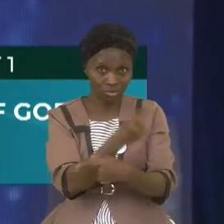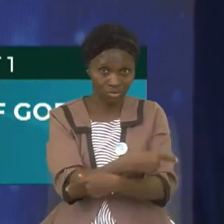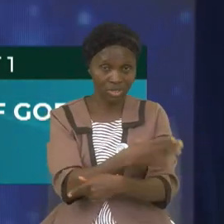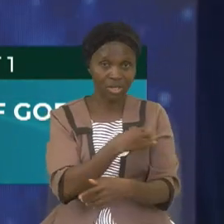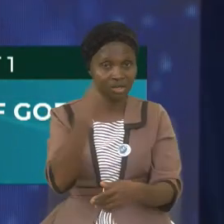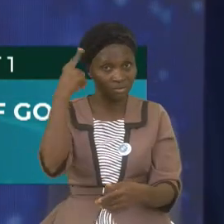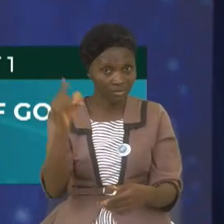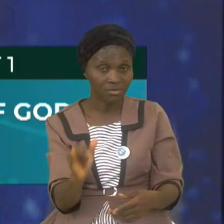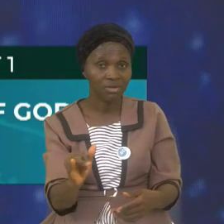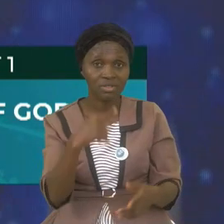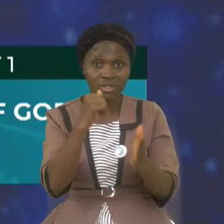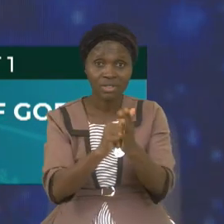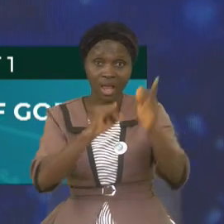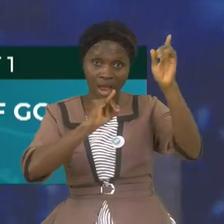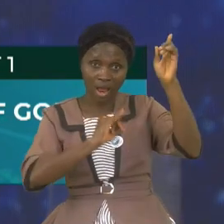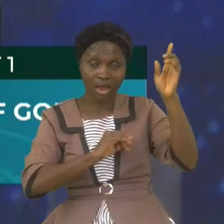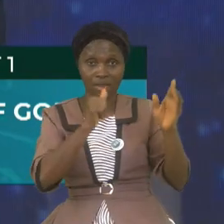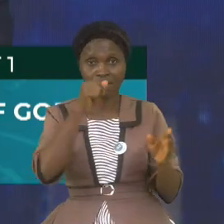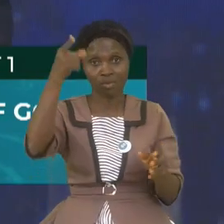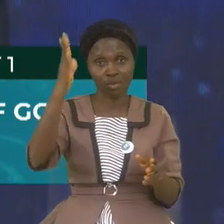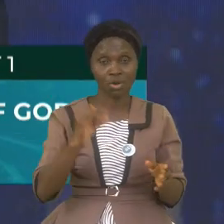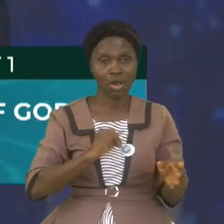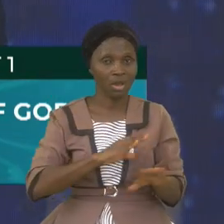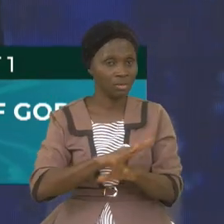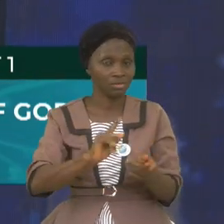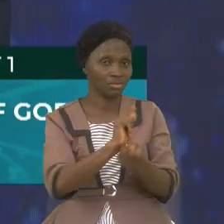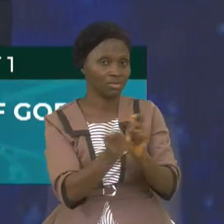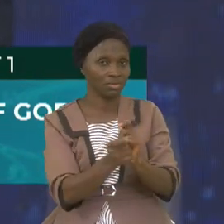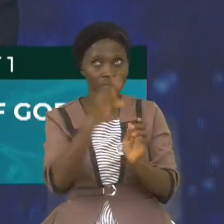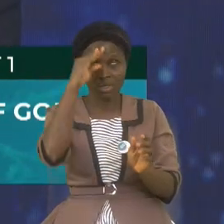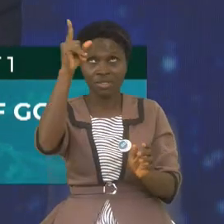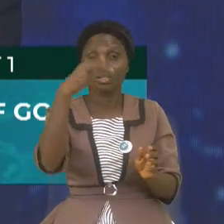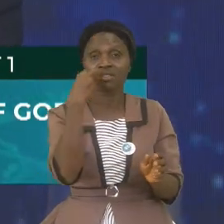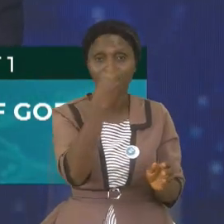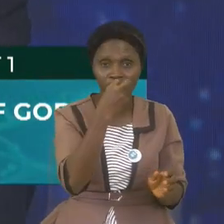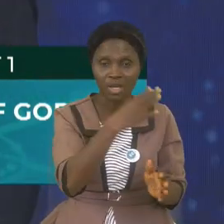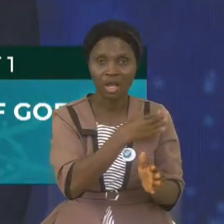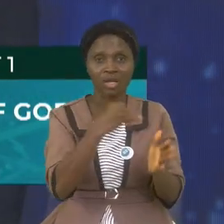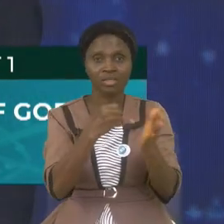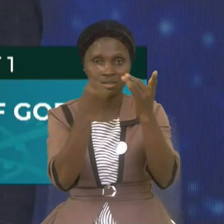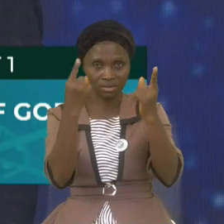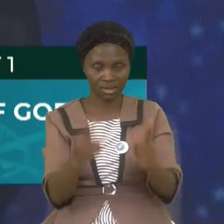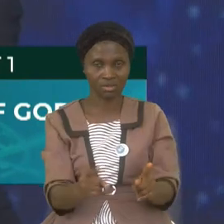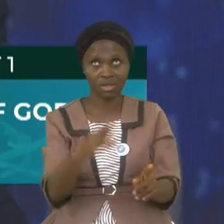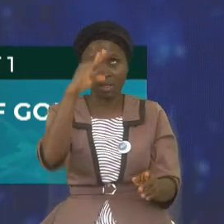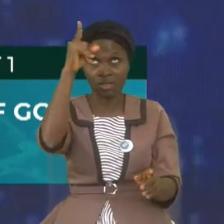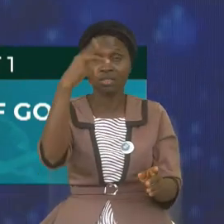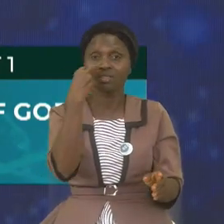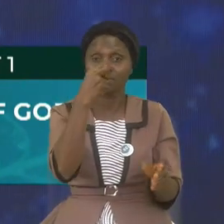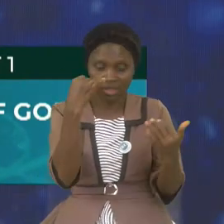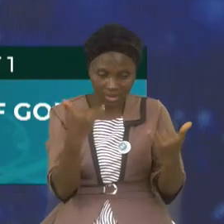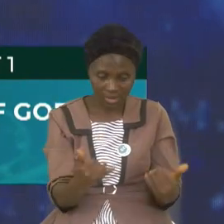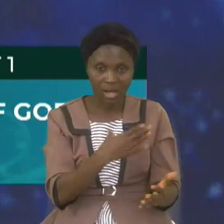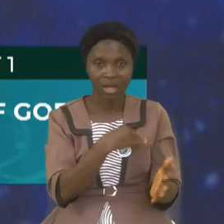change not. He spake and it was done. He speaks now and it is done.